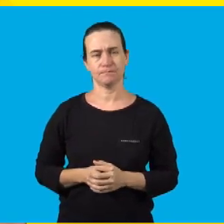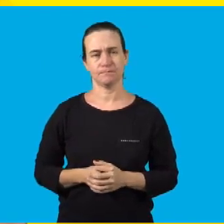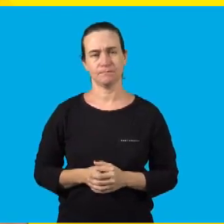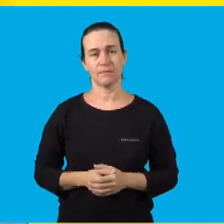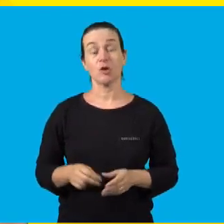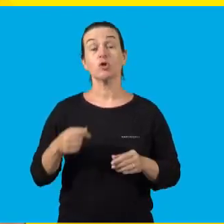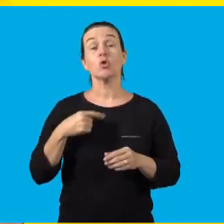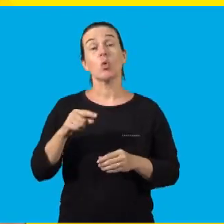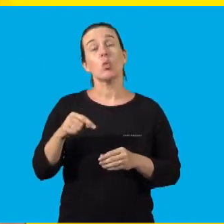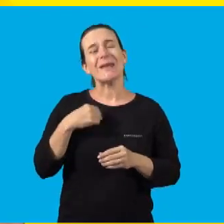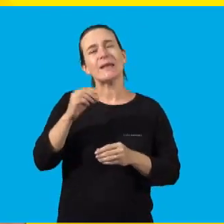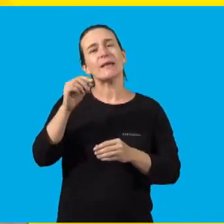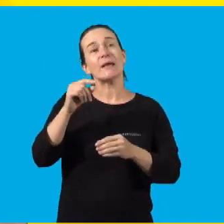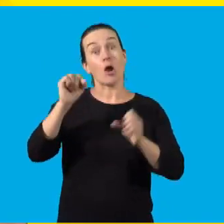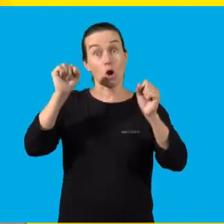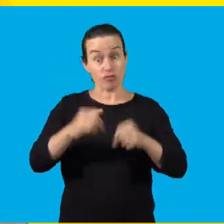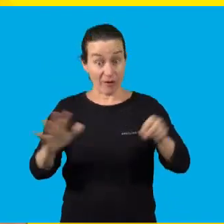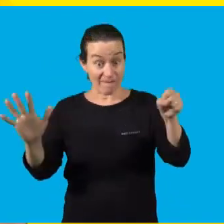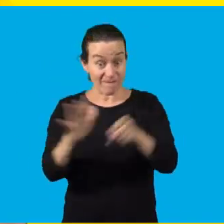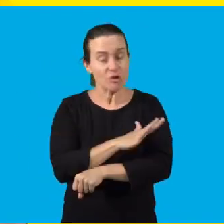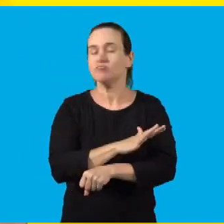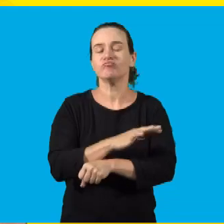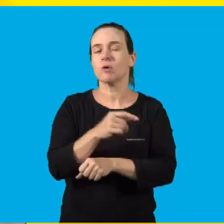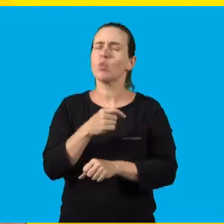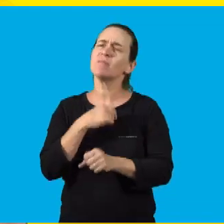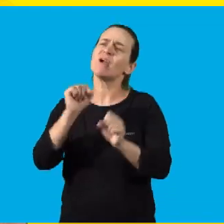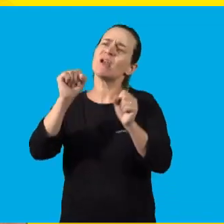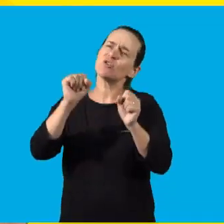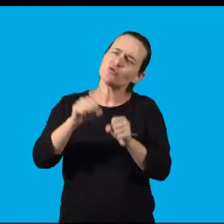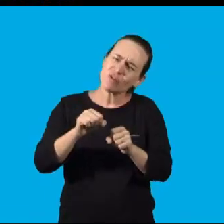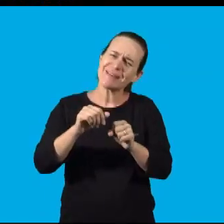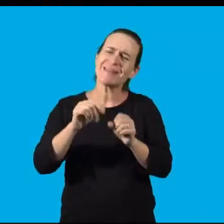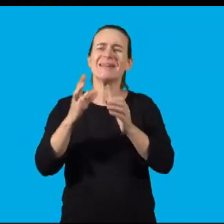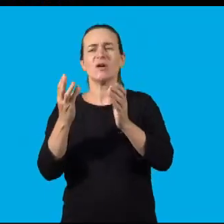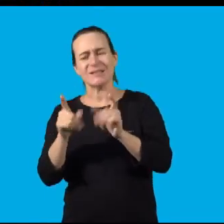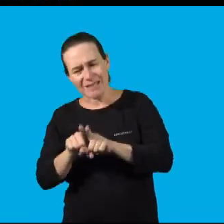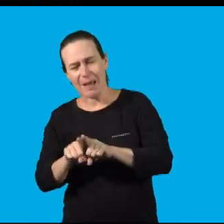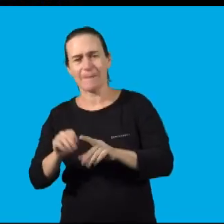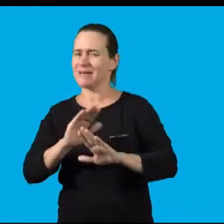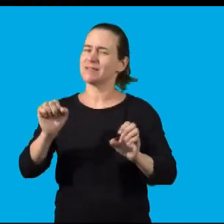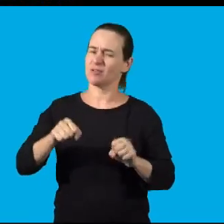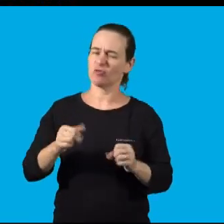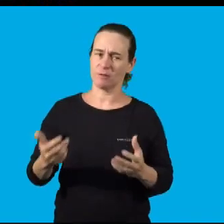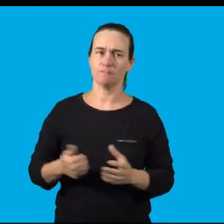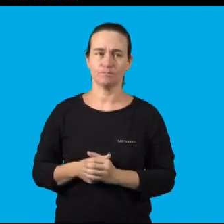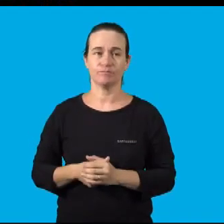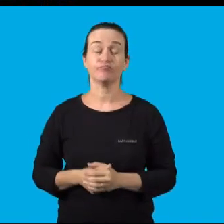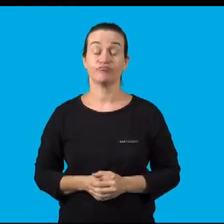are only partially agreeing with this statement. Now, let's make our first point.